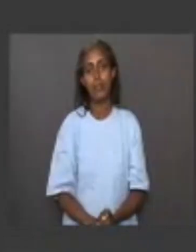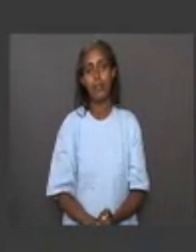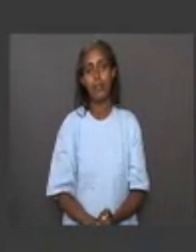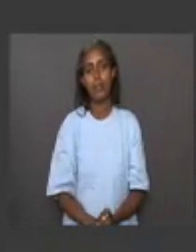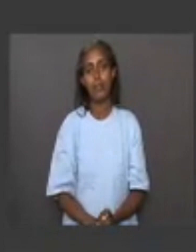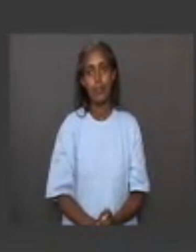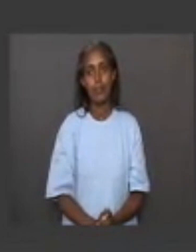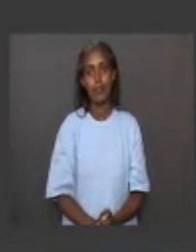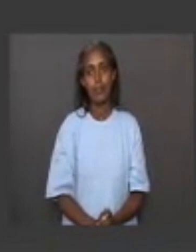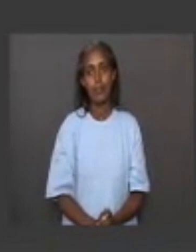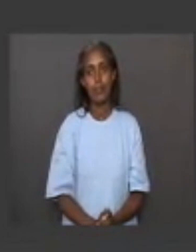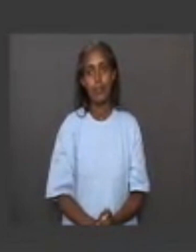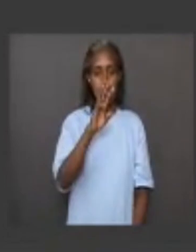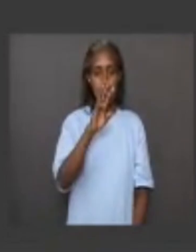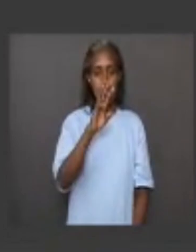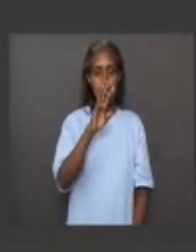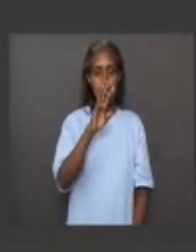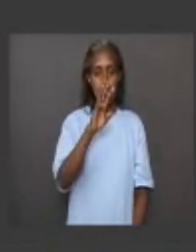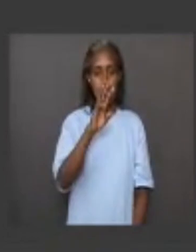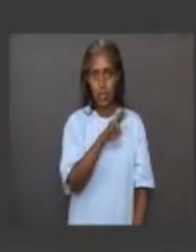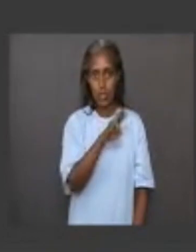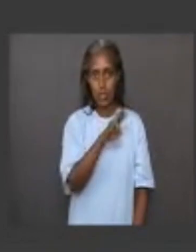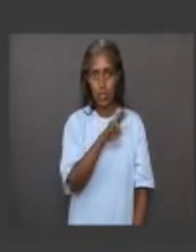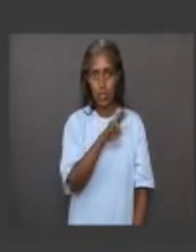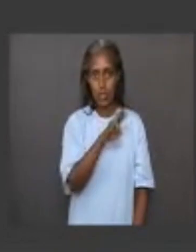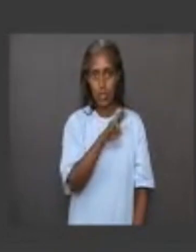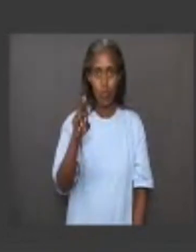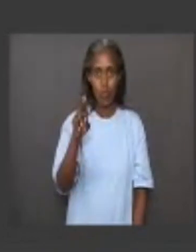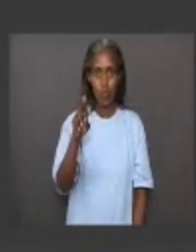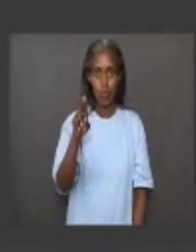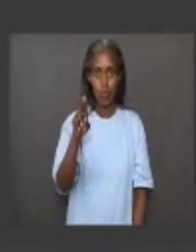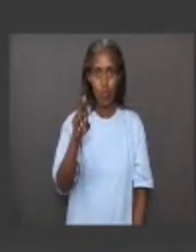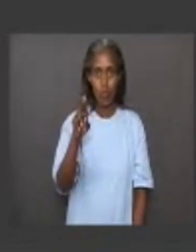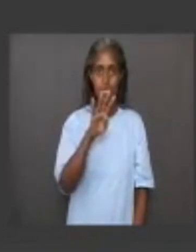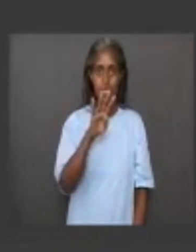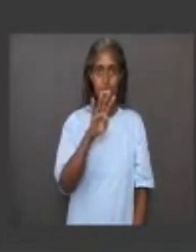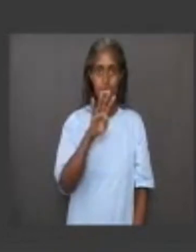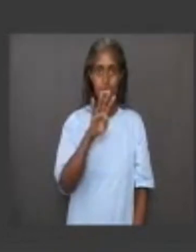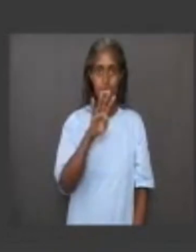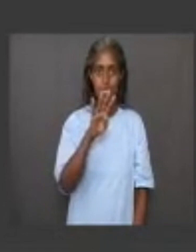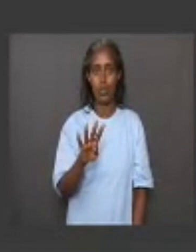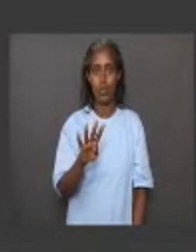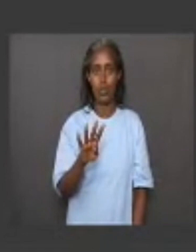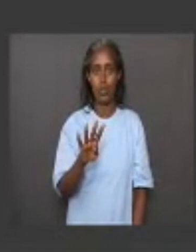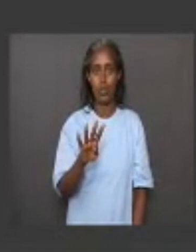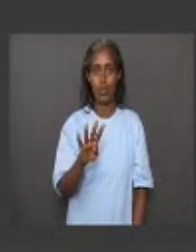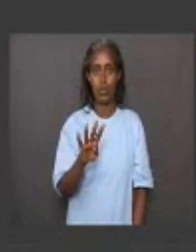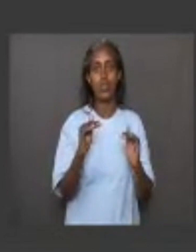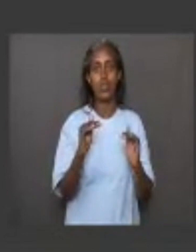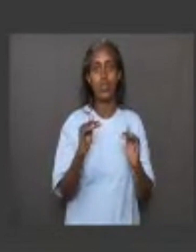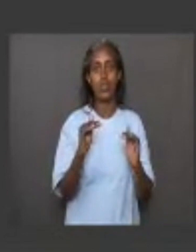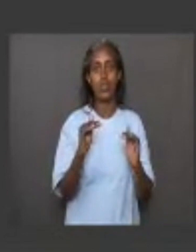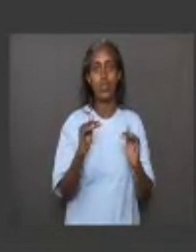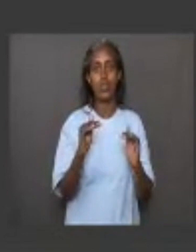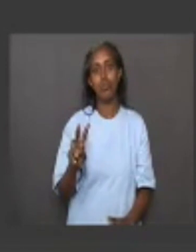The sixth root of 64 is 2.